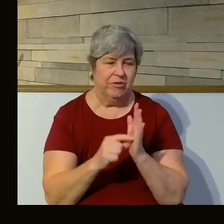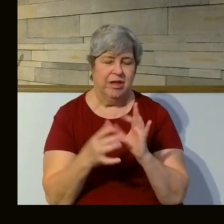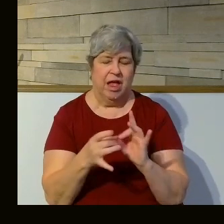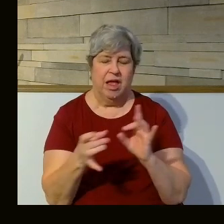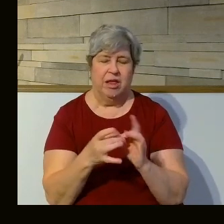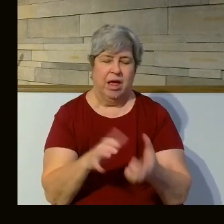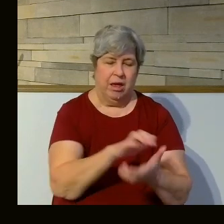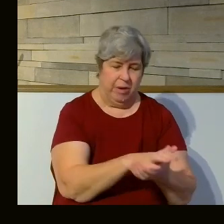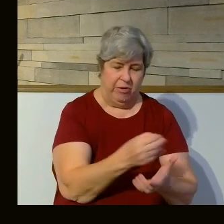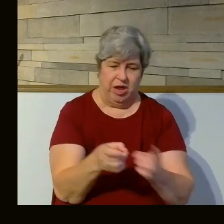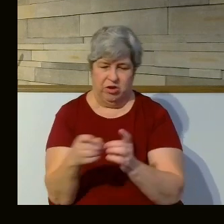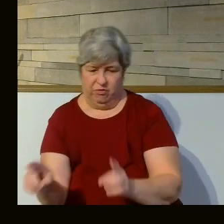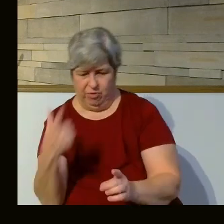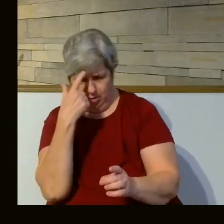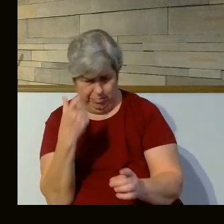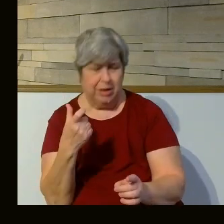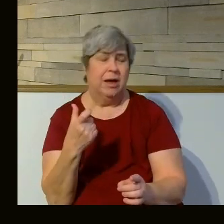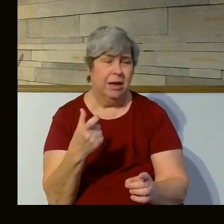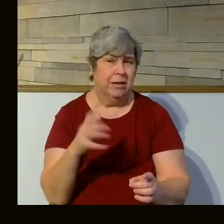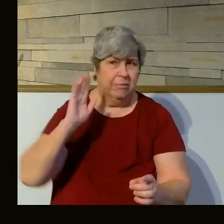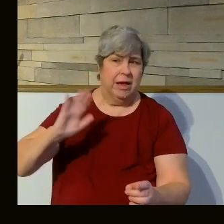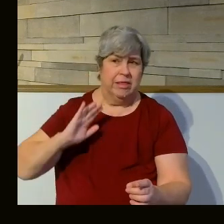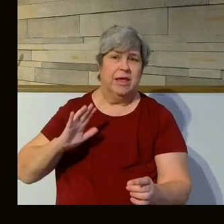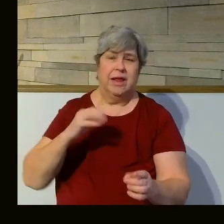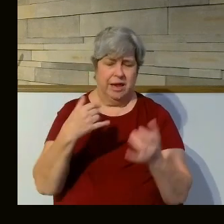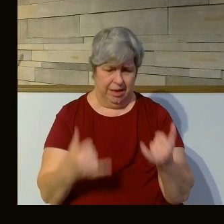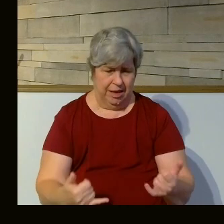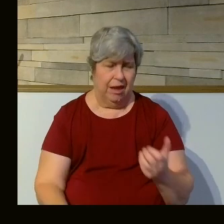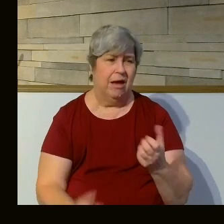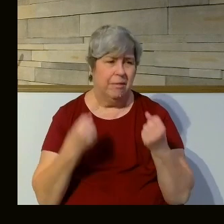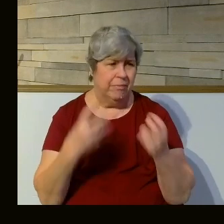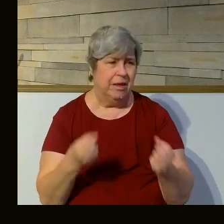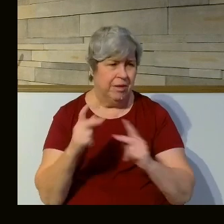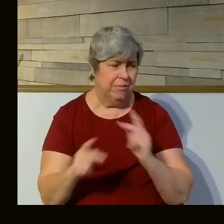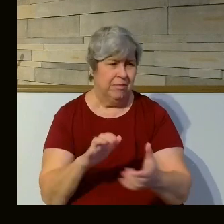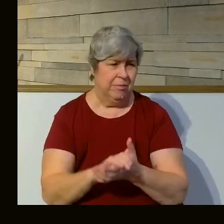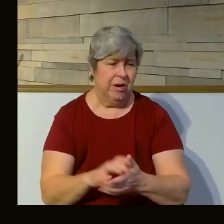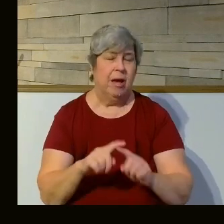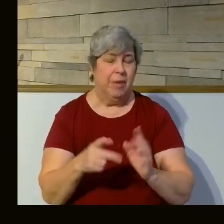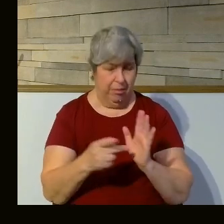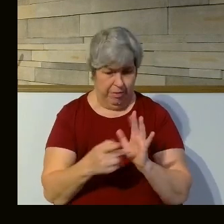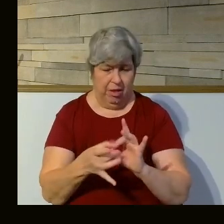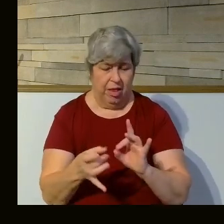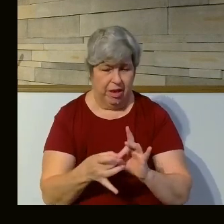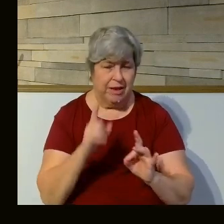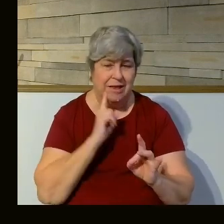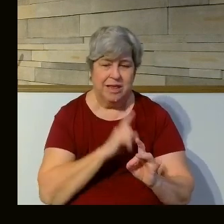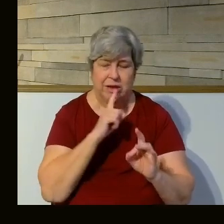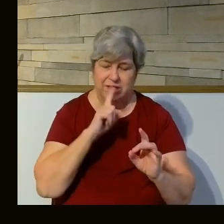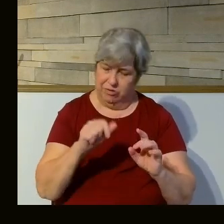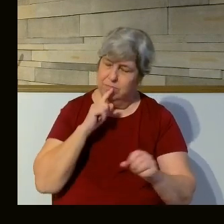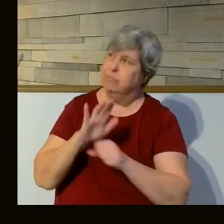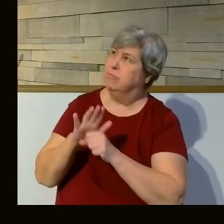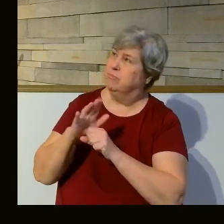divorce because it is so predominant in ancient society, even in our society today. But singleness, Paul addresses singleness, says that you can dedicate